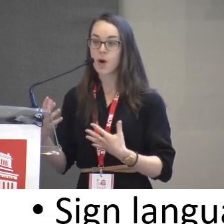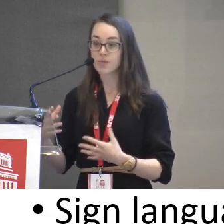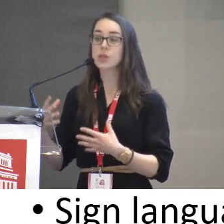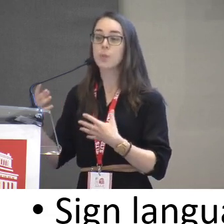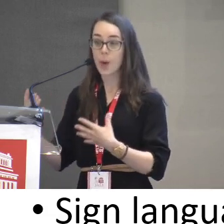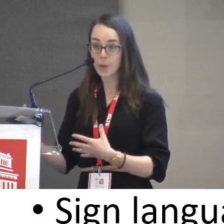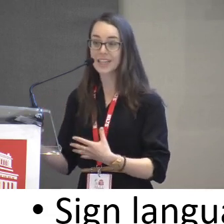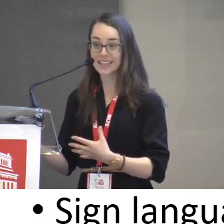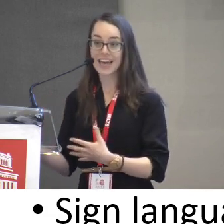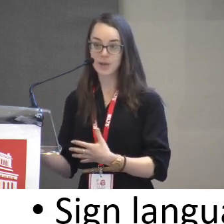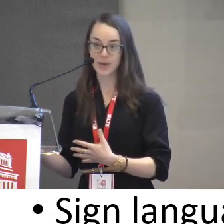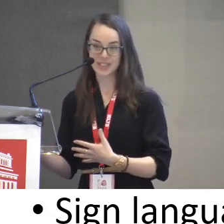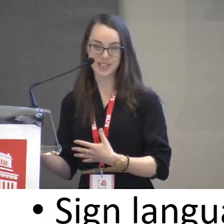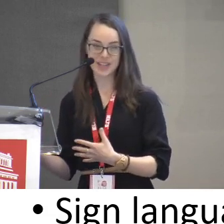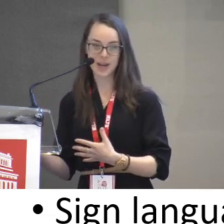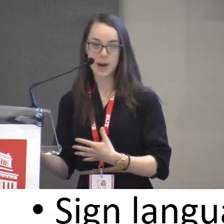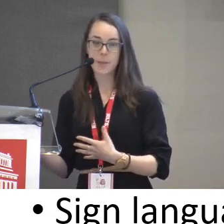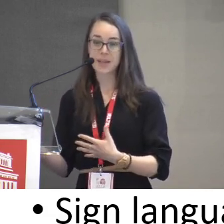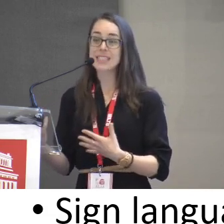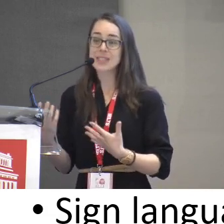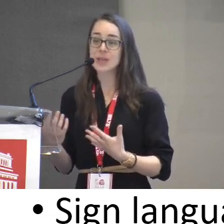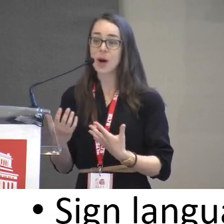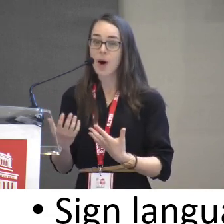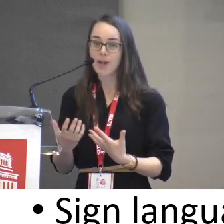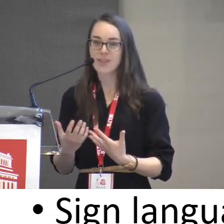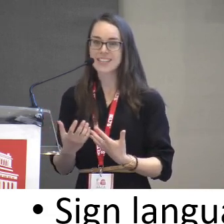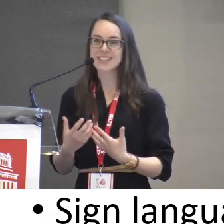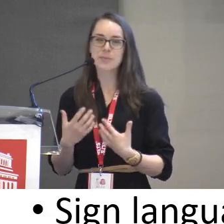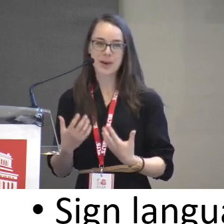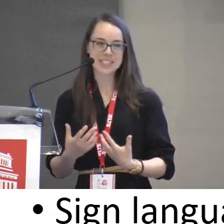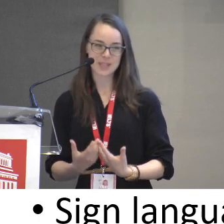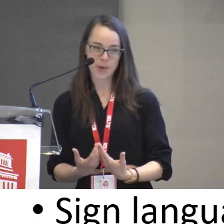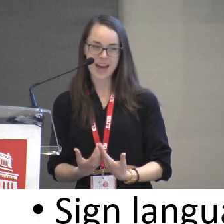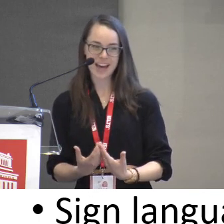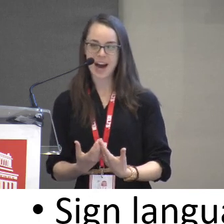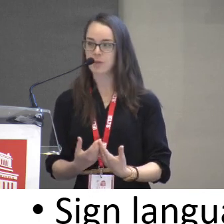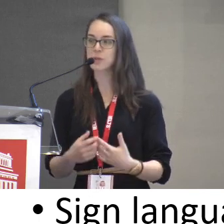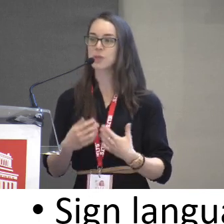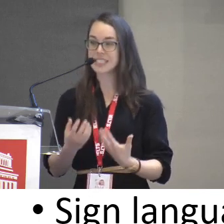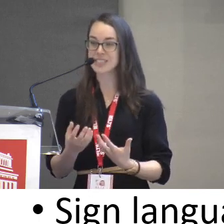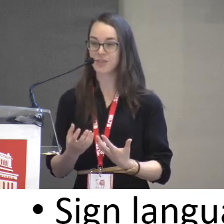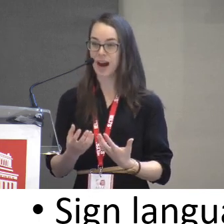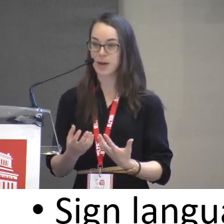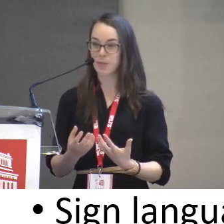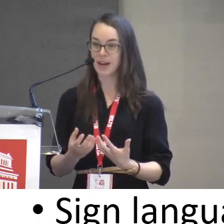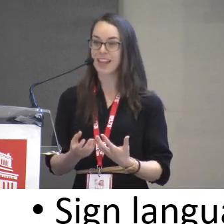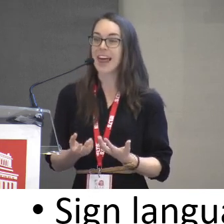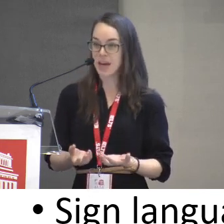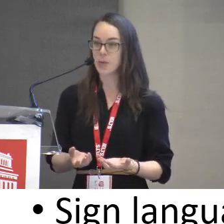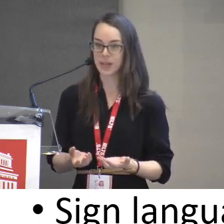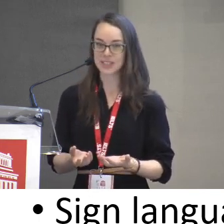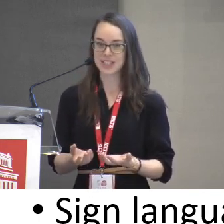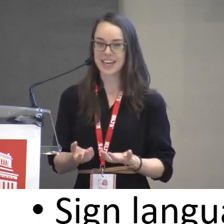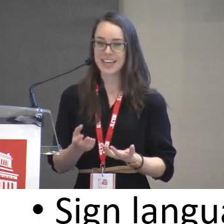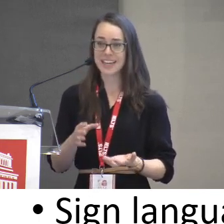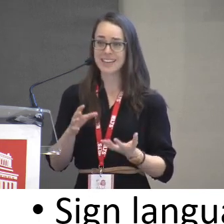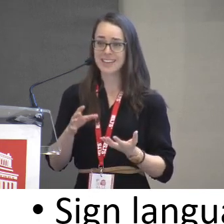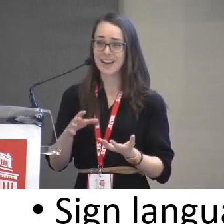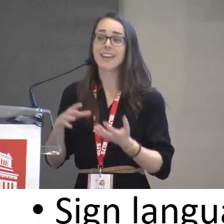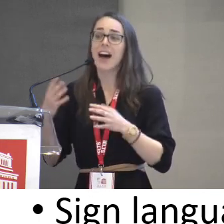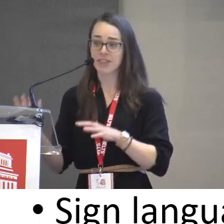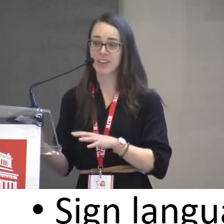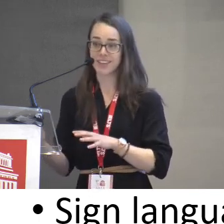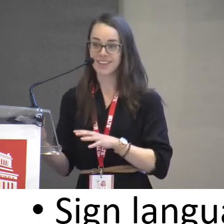form of a spoken language. But it's not always the best way how to describe language